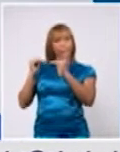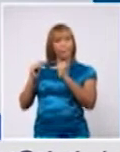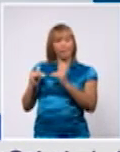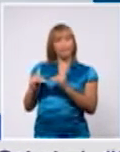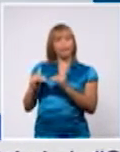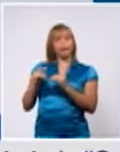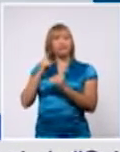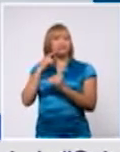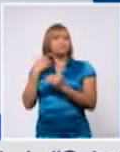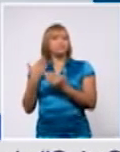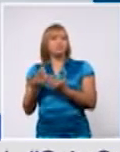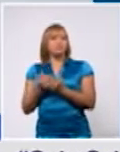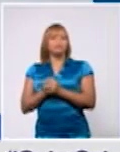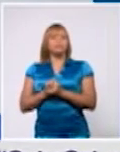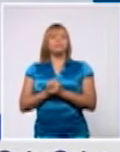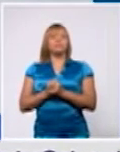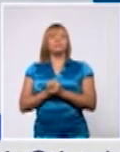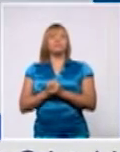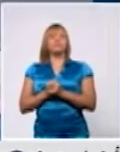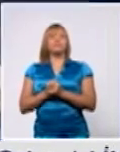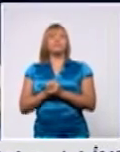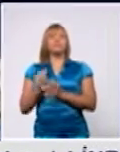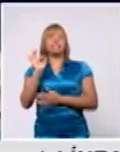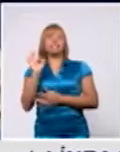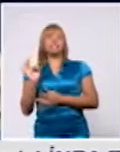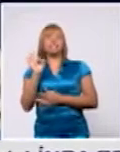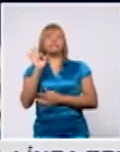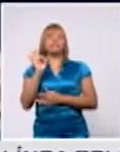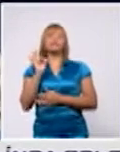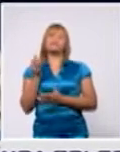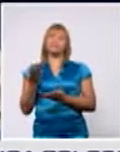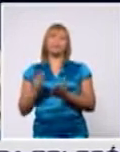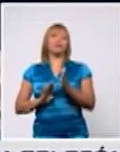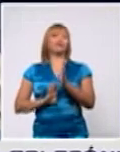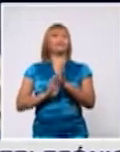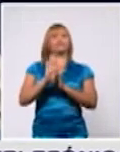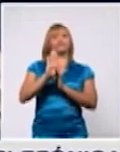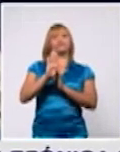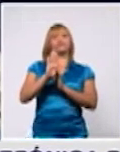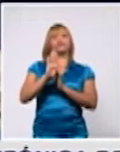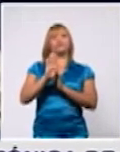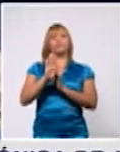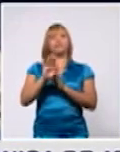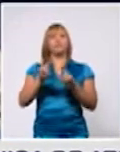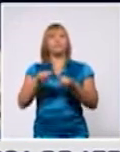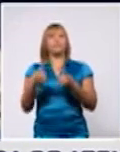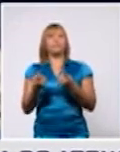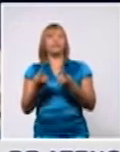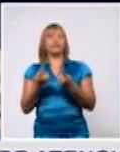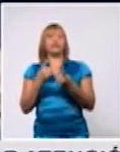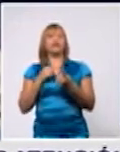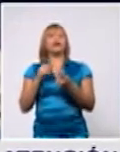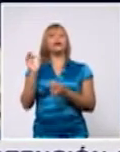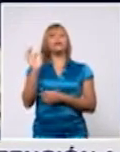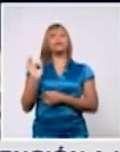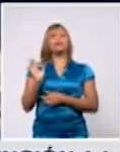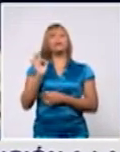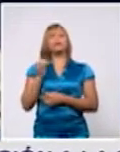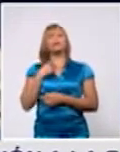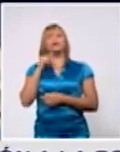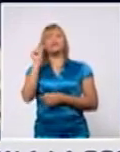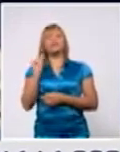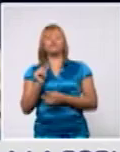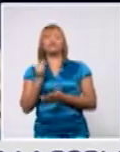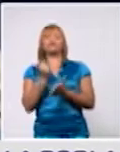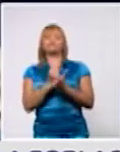1. In Matanzas, the imported case is from Jaguay Grande, and the 47 cases